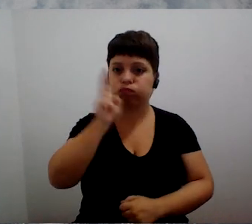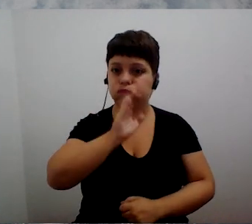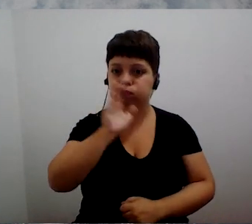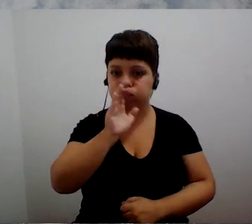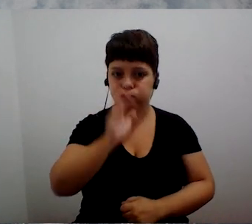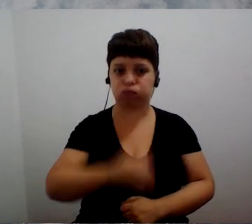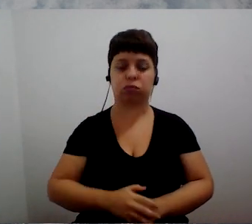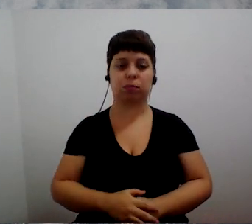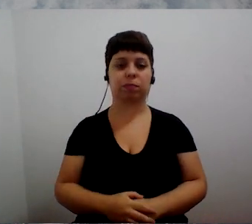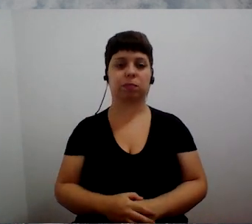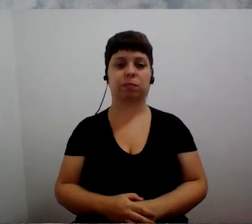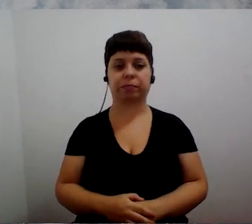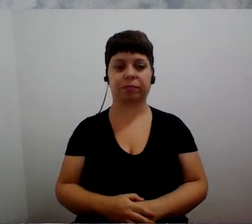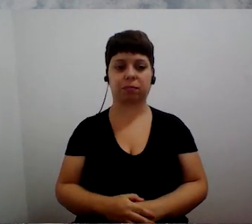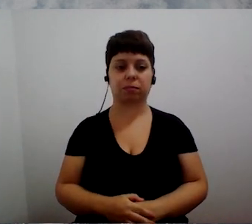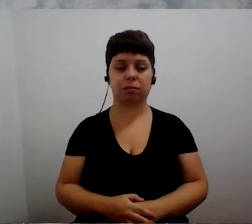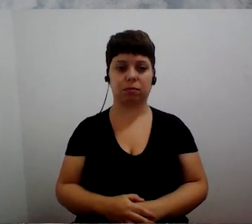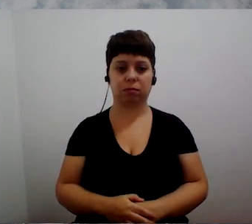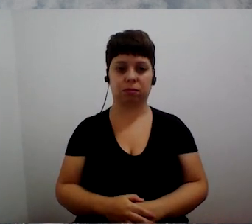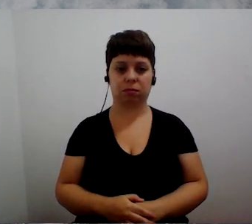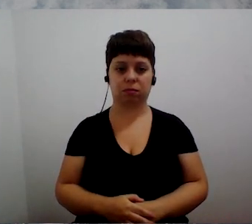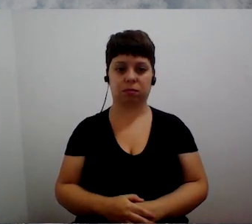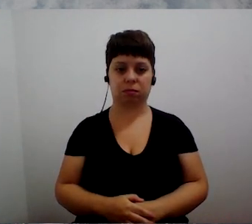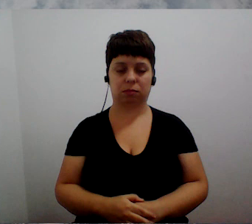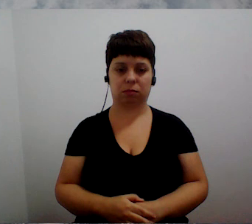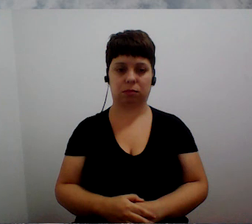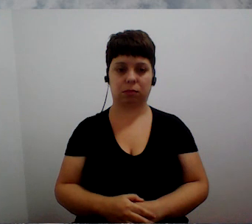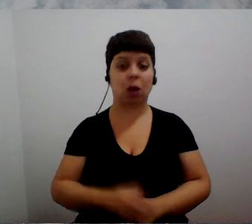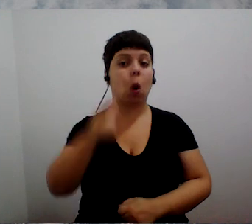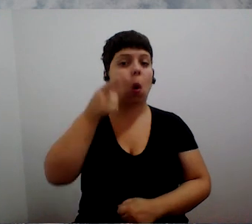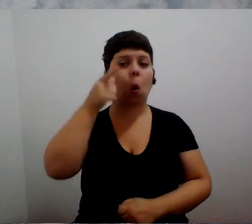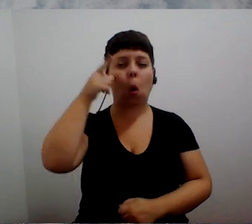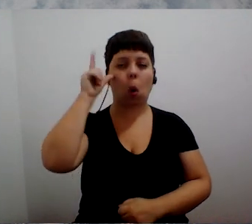an urgent process of tackling the issue of marine litter.